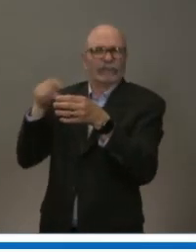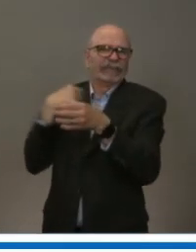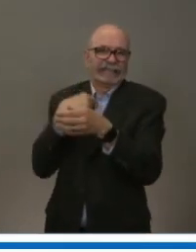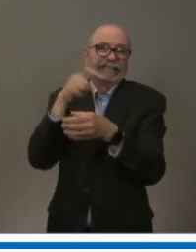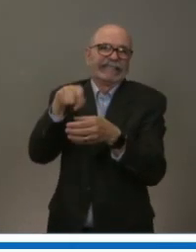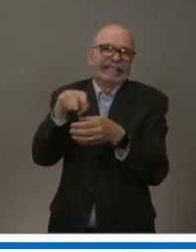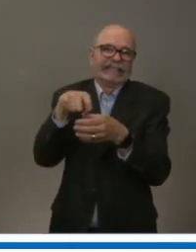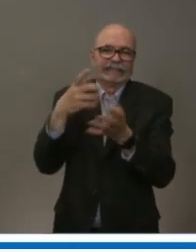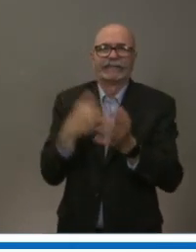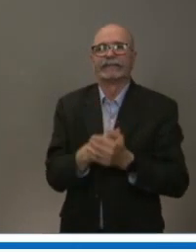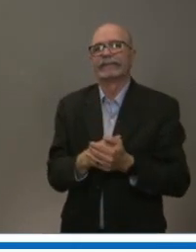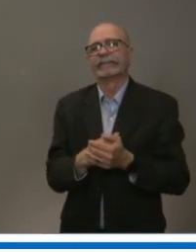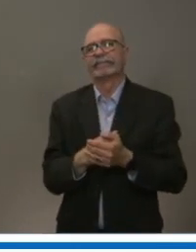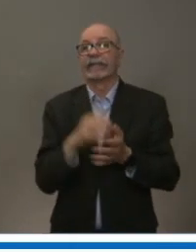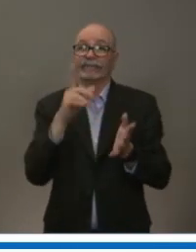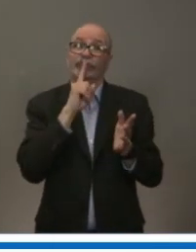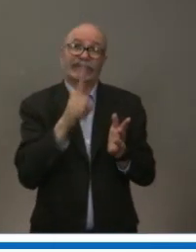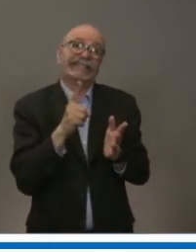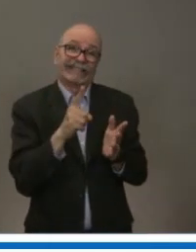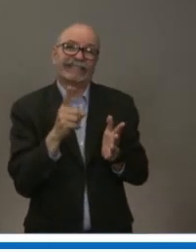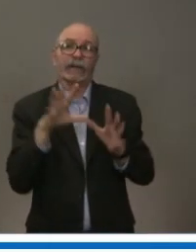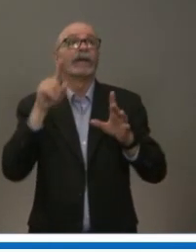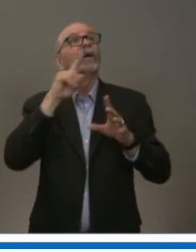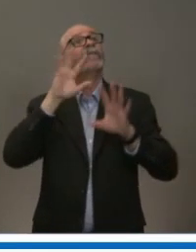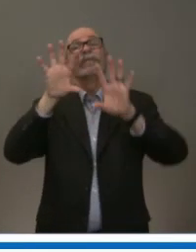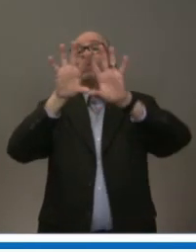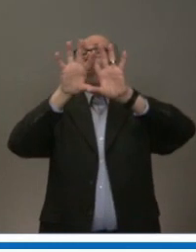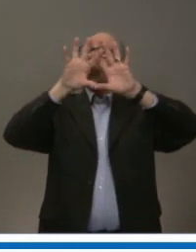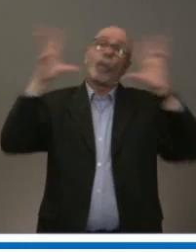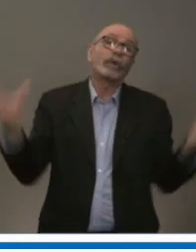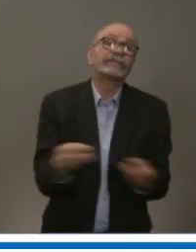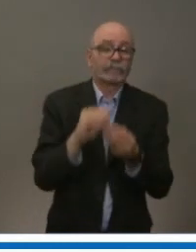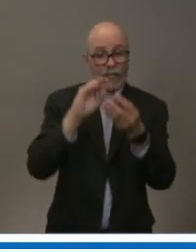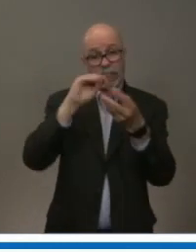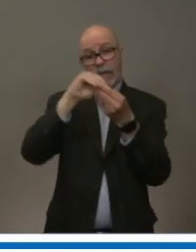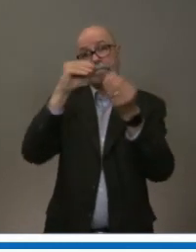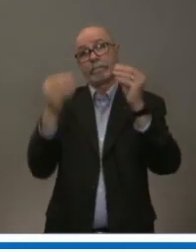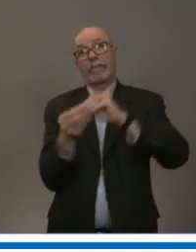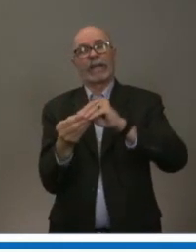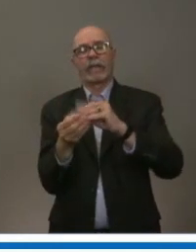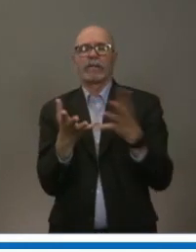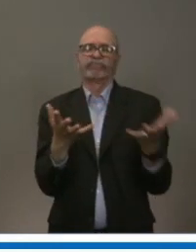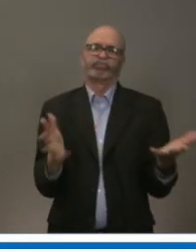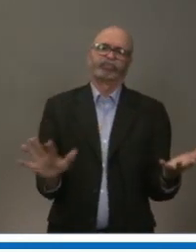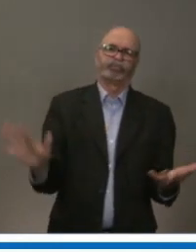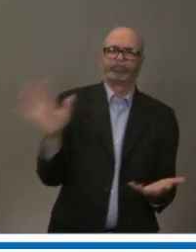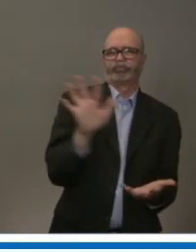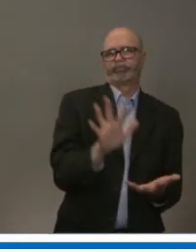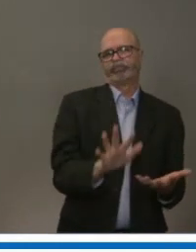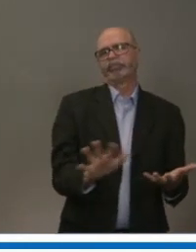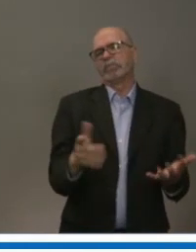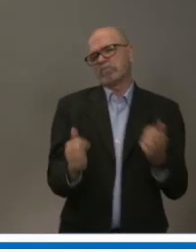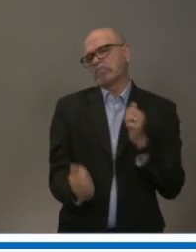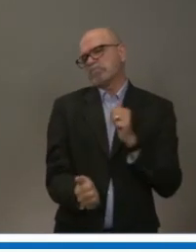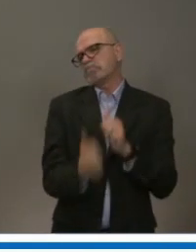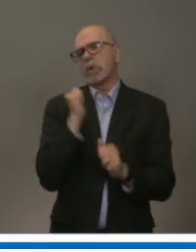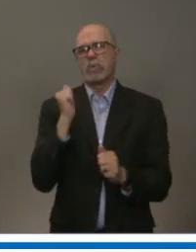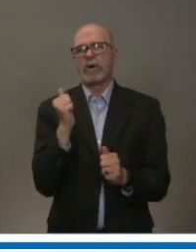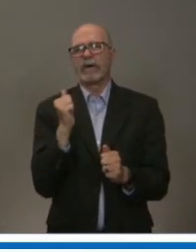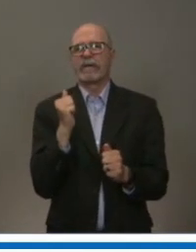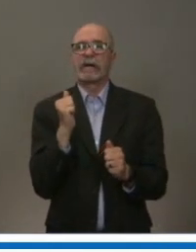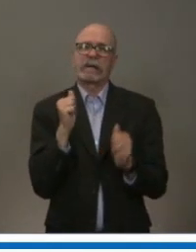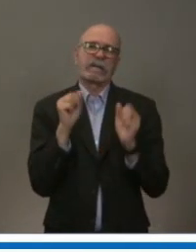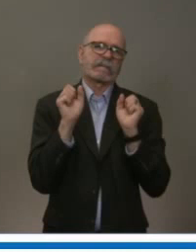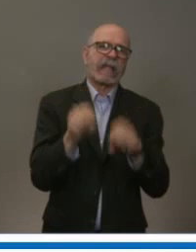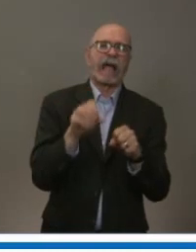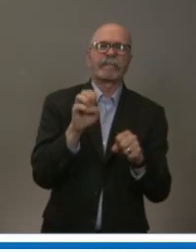about overall, our total number of cases. But also, as I said earlier, many of our cases are also the contacts. We're now